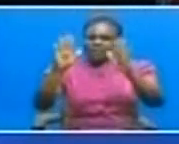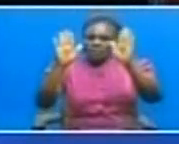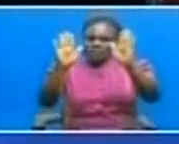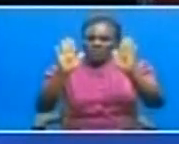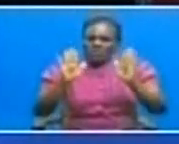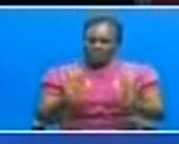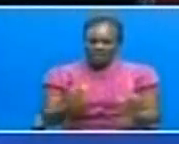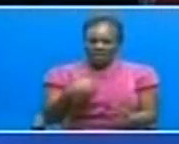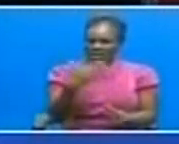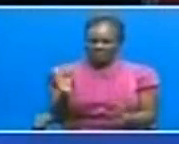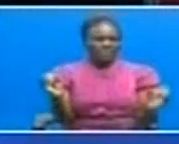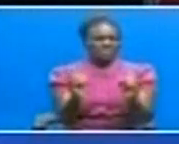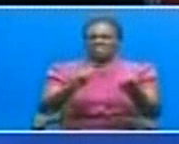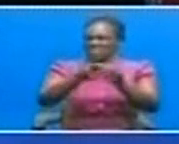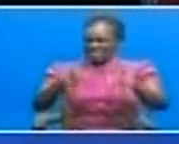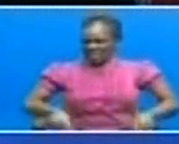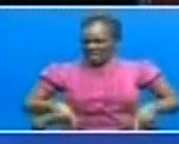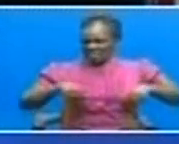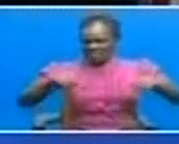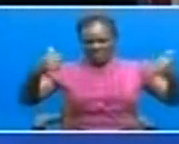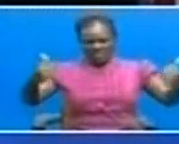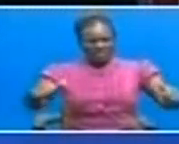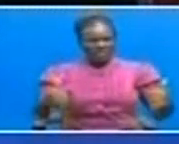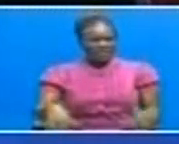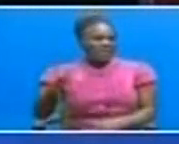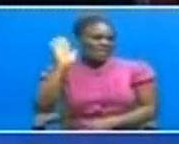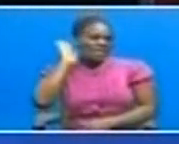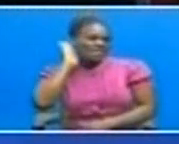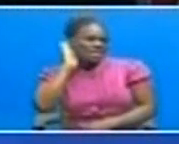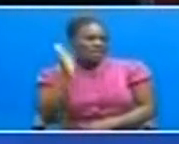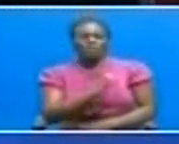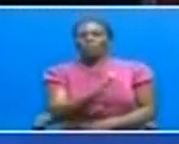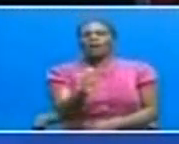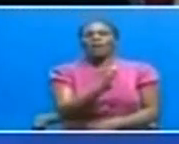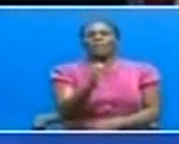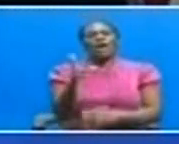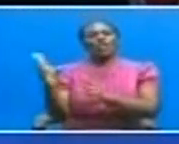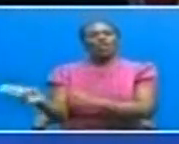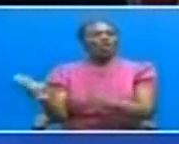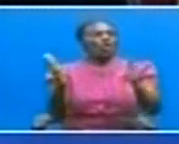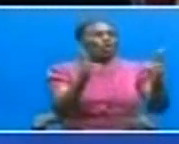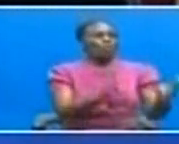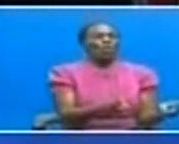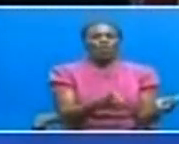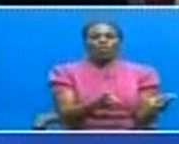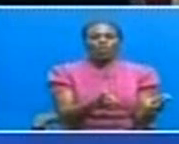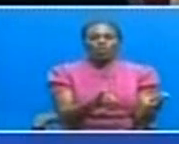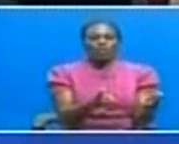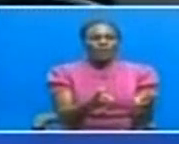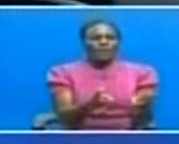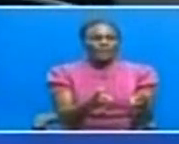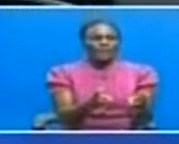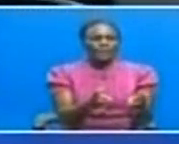kama kuna venye atabadilisha maisha yetu. Tumesikia tu story ya Obama tu kama fanya tunasikiaga tu game kama ya Chelsea tunakuwa tu tuko na